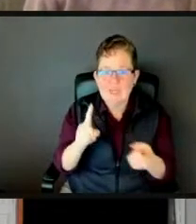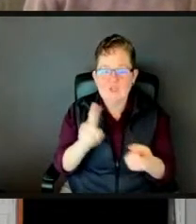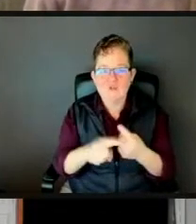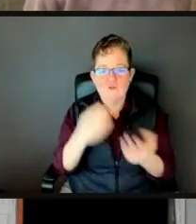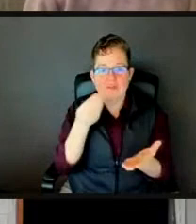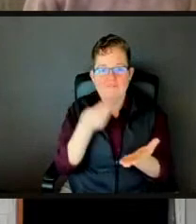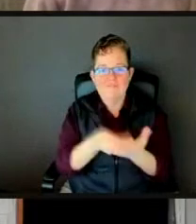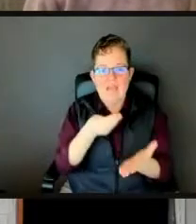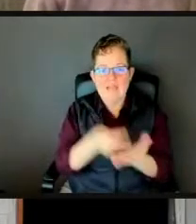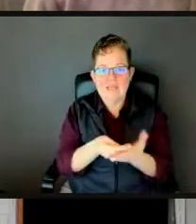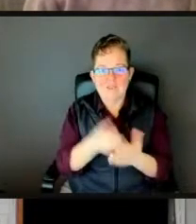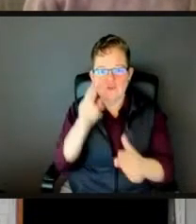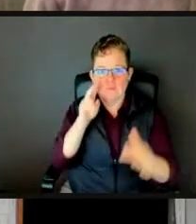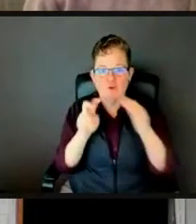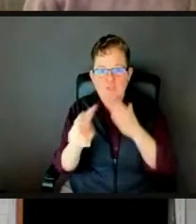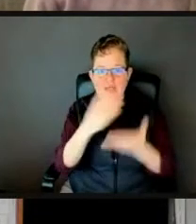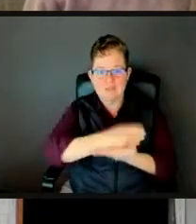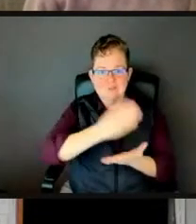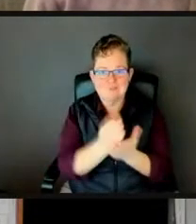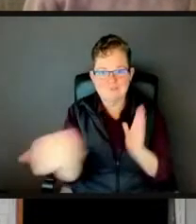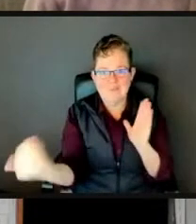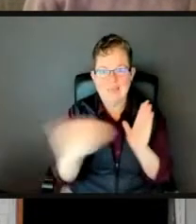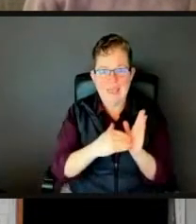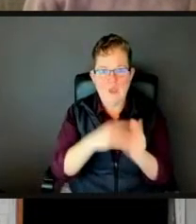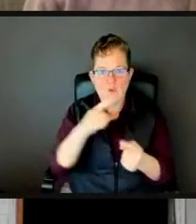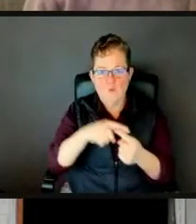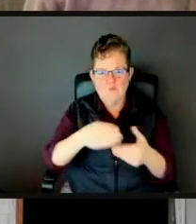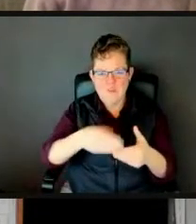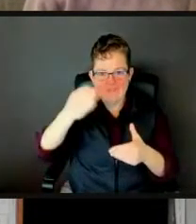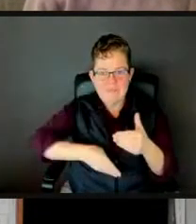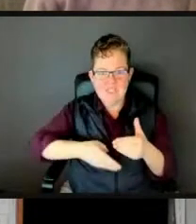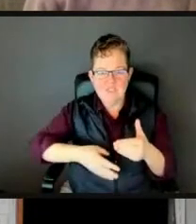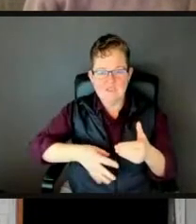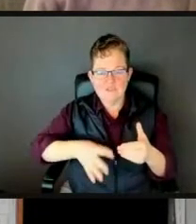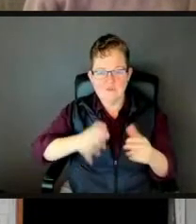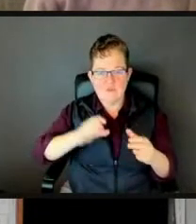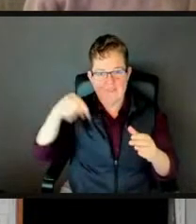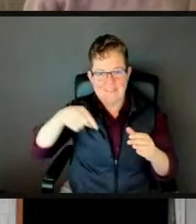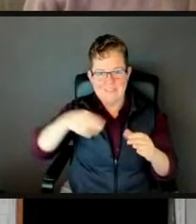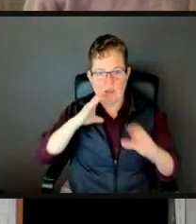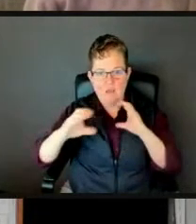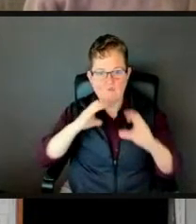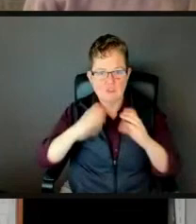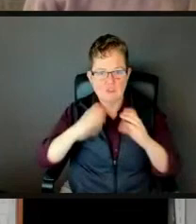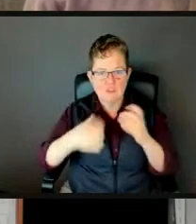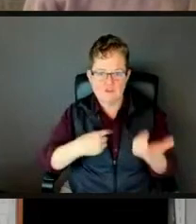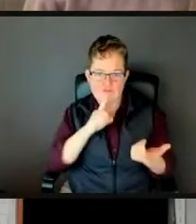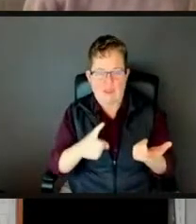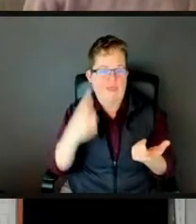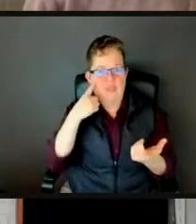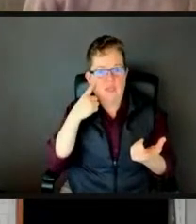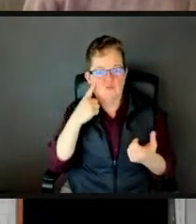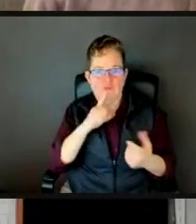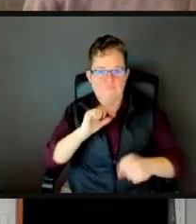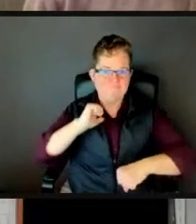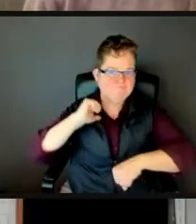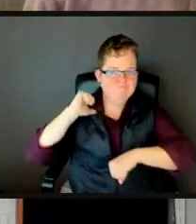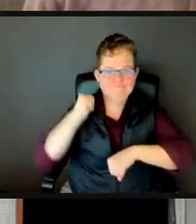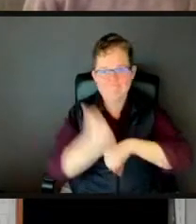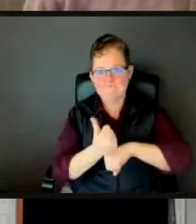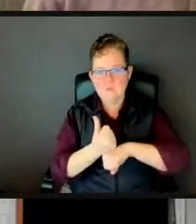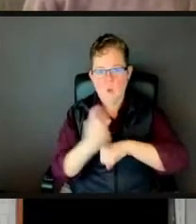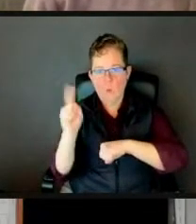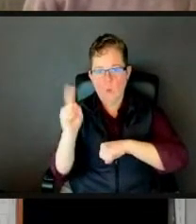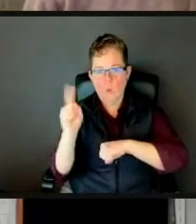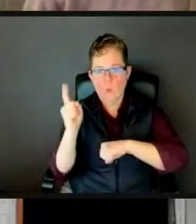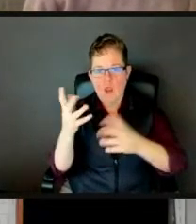financial projections again when we're finished having this conversation, I think, just to kind of solidify where you'd like